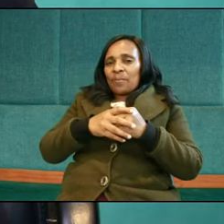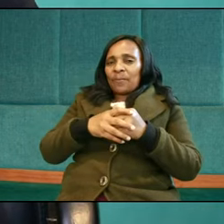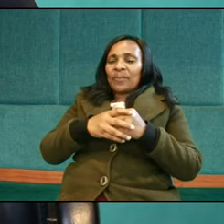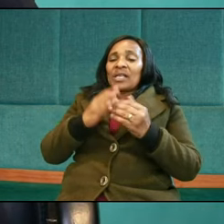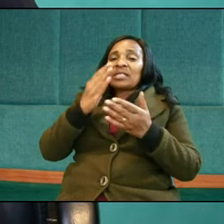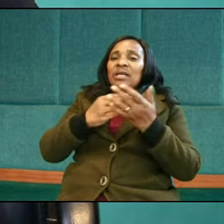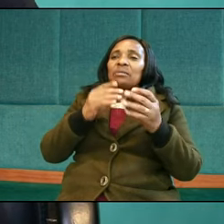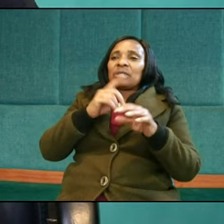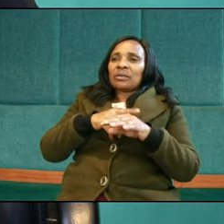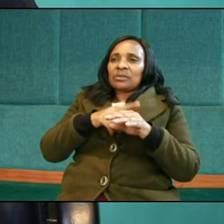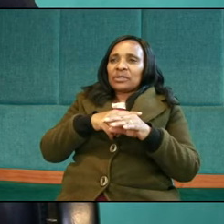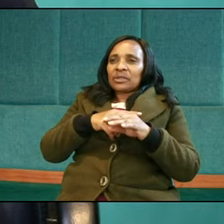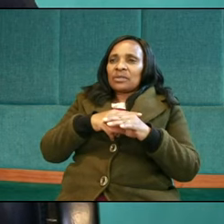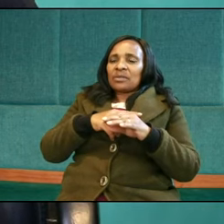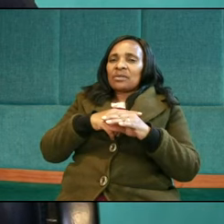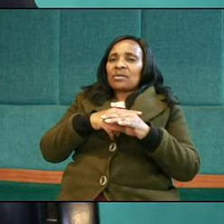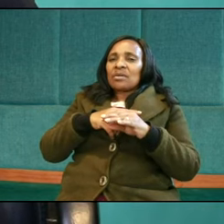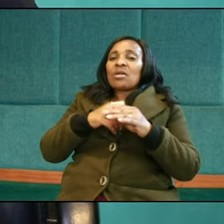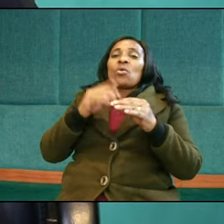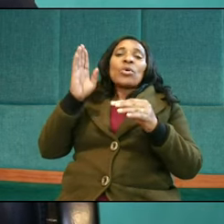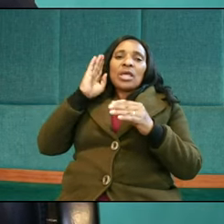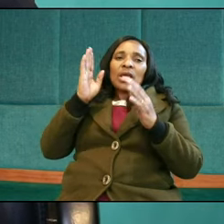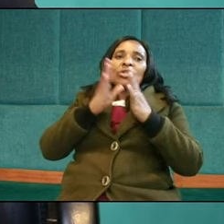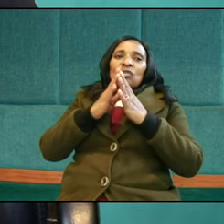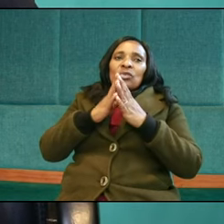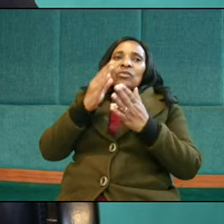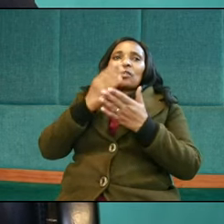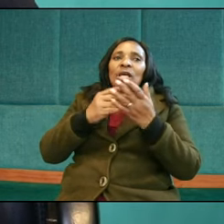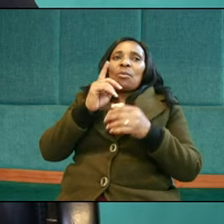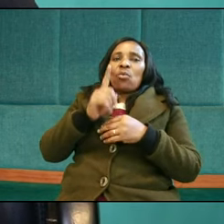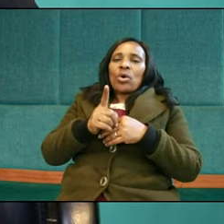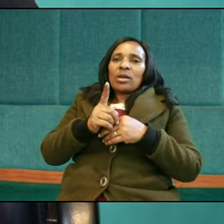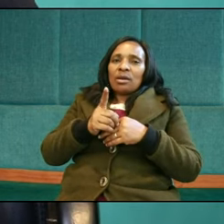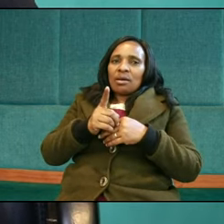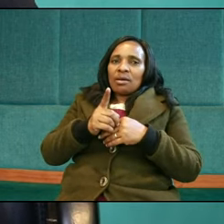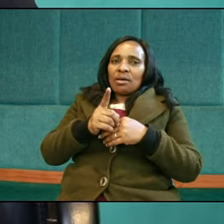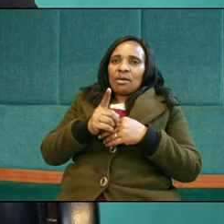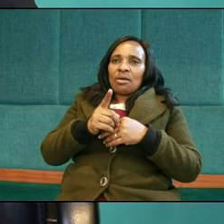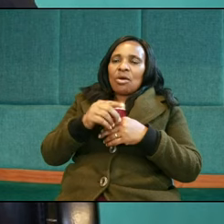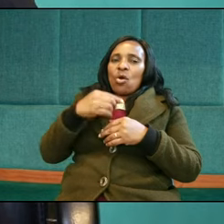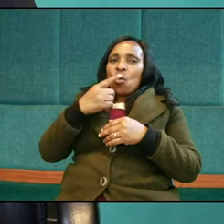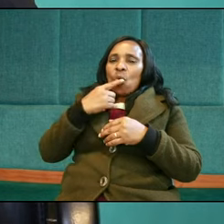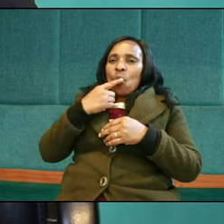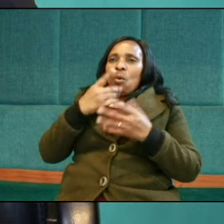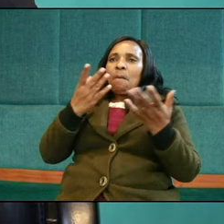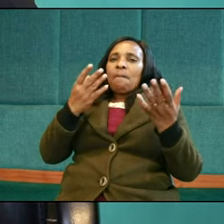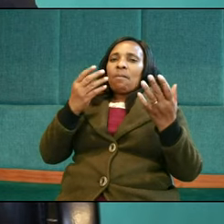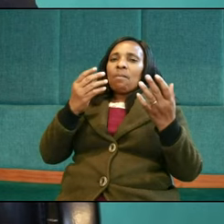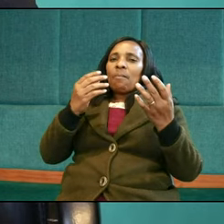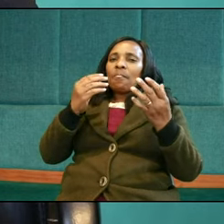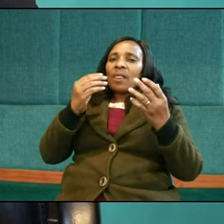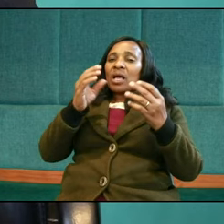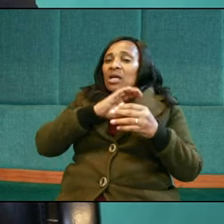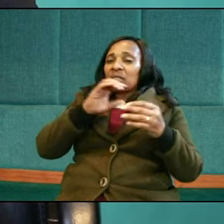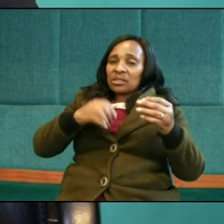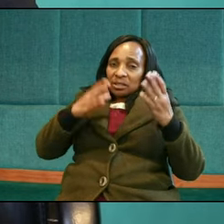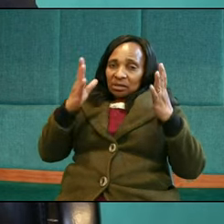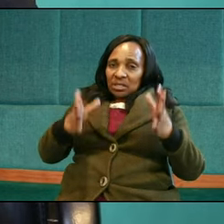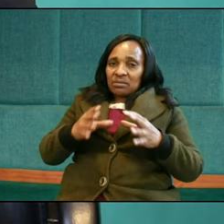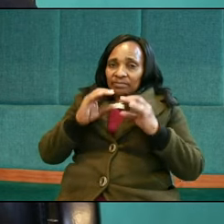know, sometimes you hear stories of someone who's not even a Christian by any